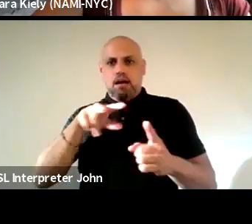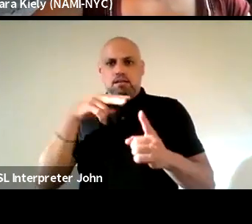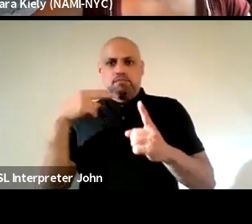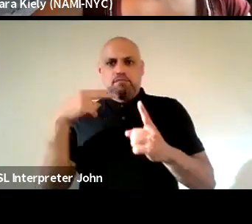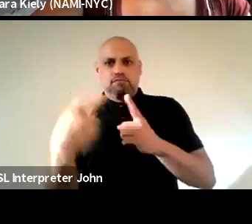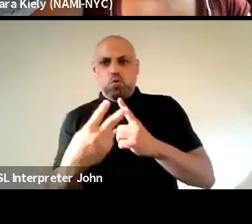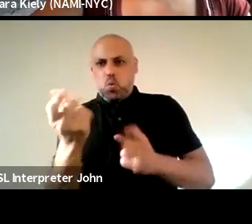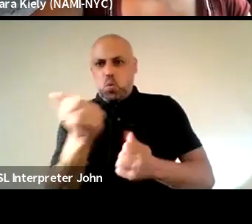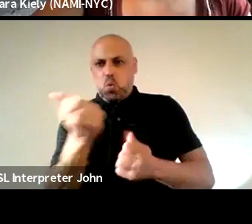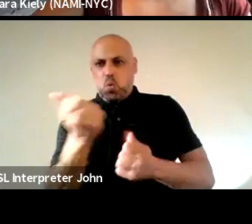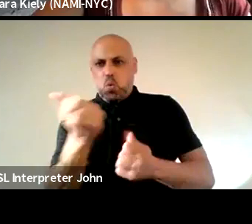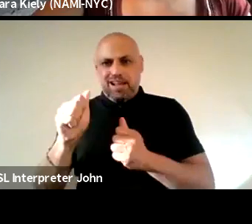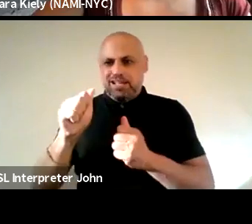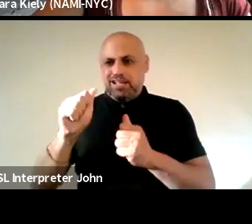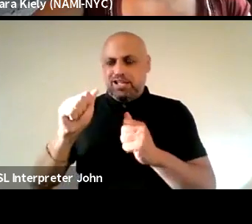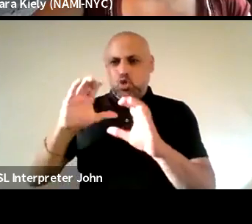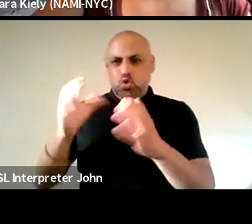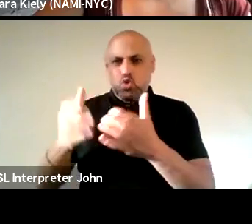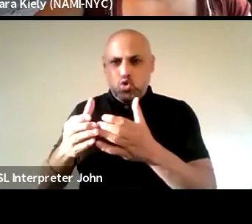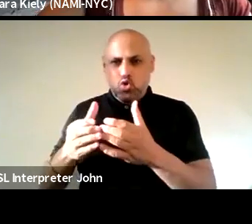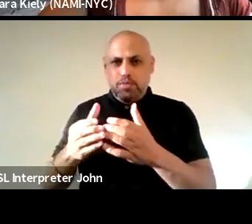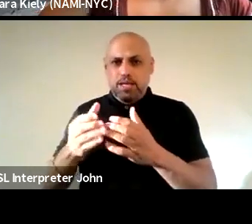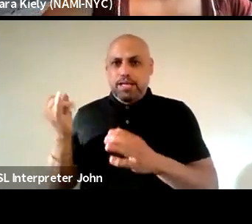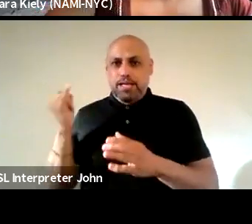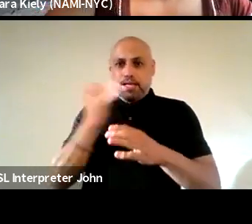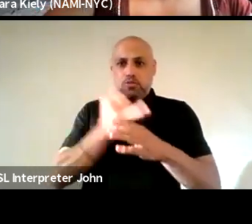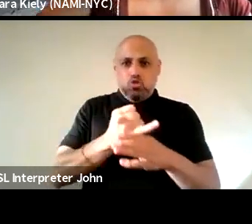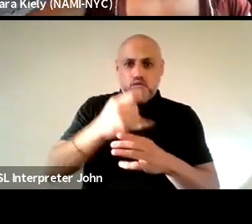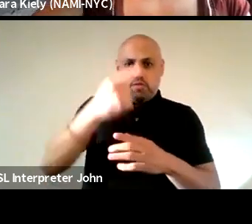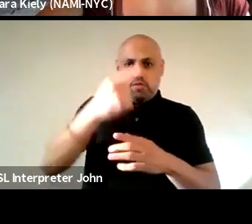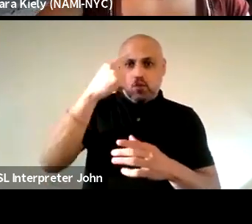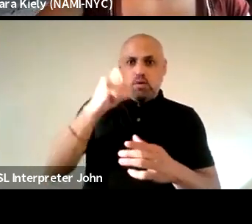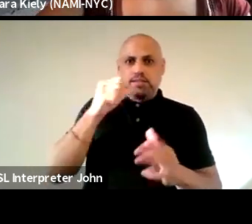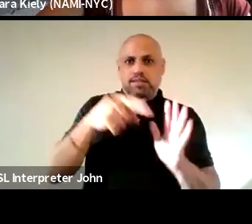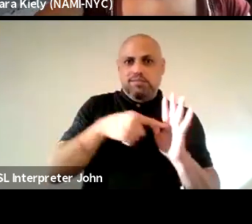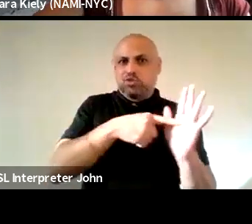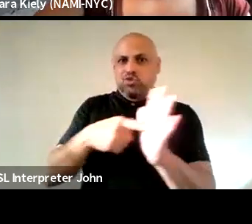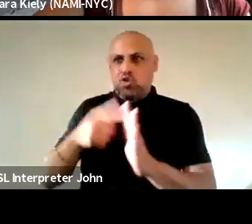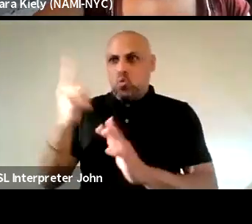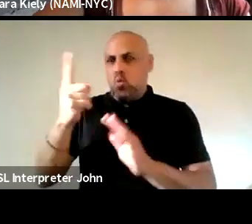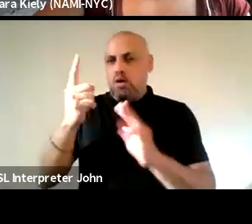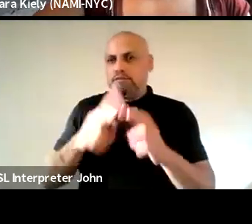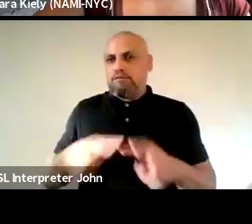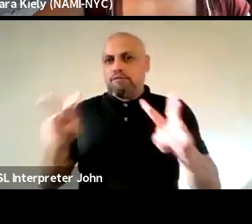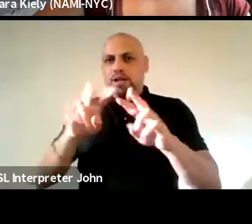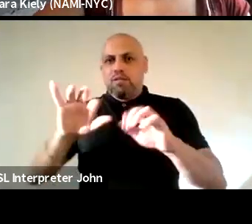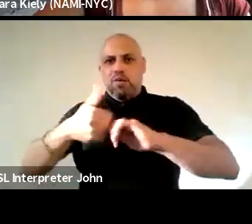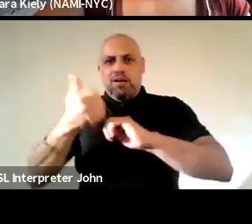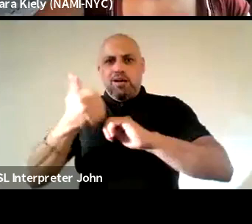group. Intrusive thoughts don't reflect one's values or align with who they are.